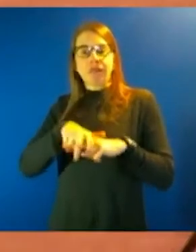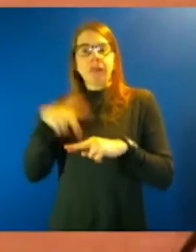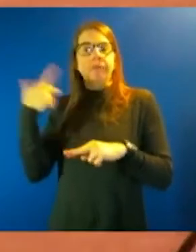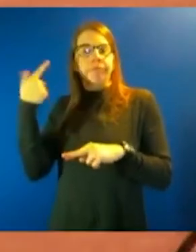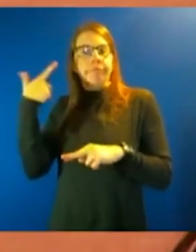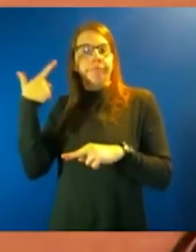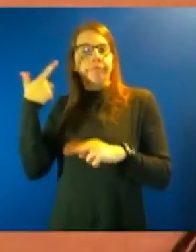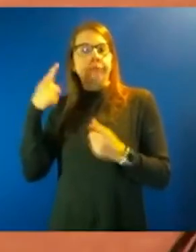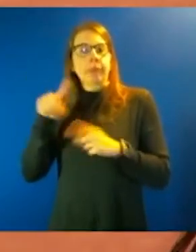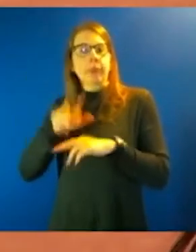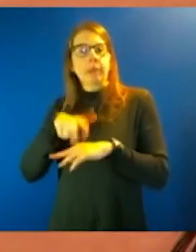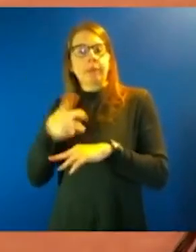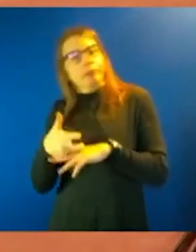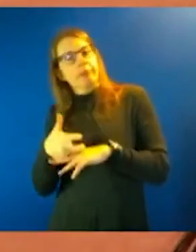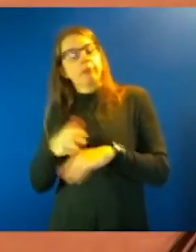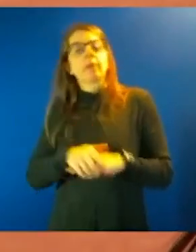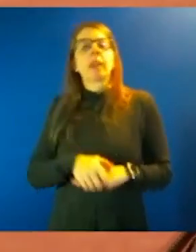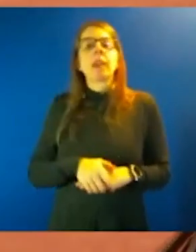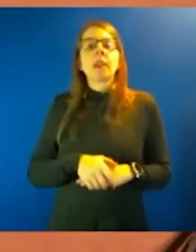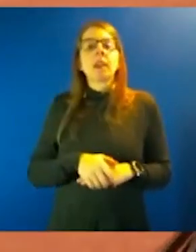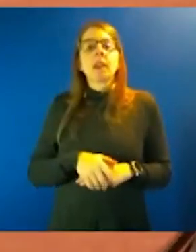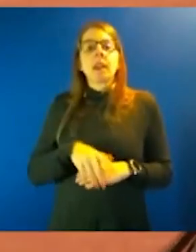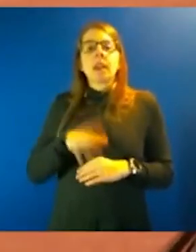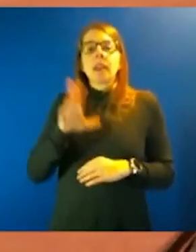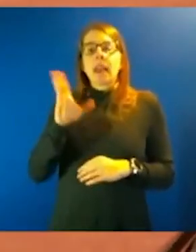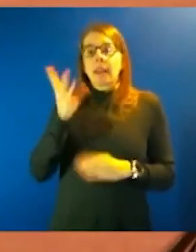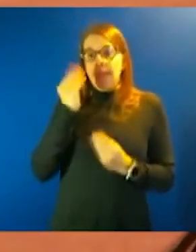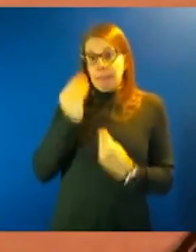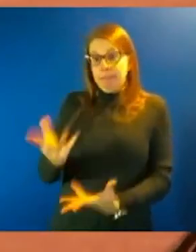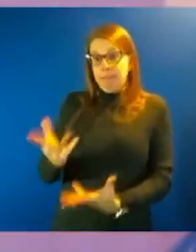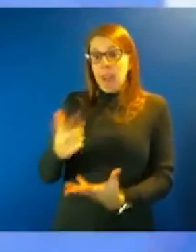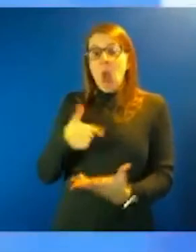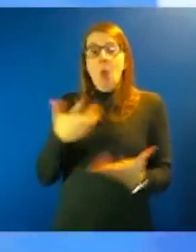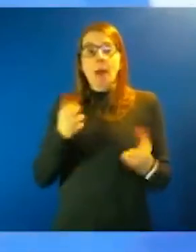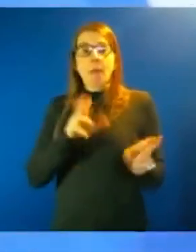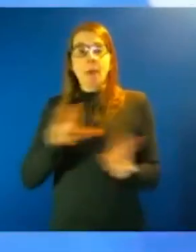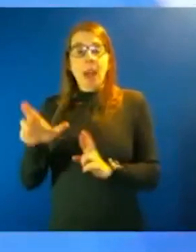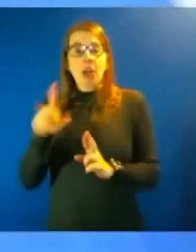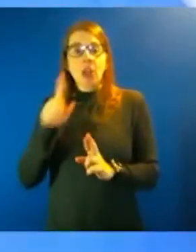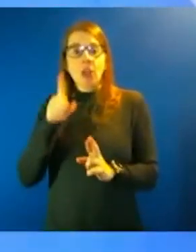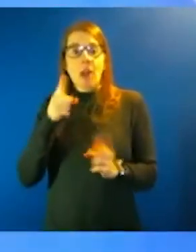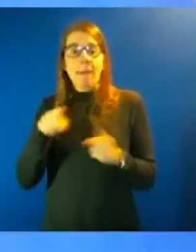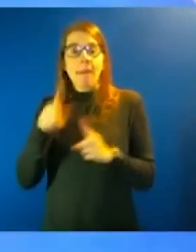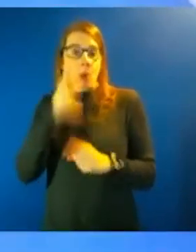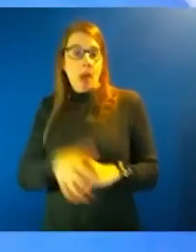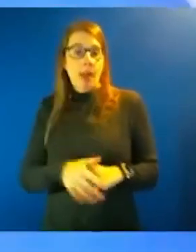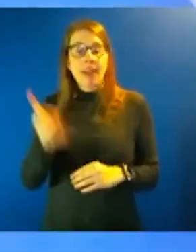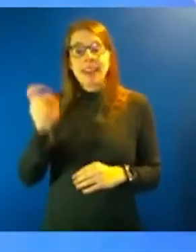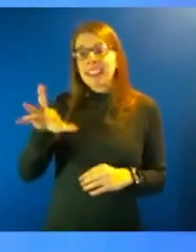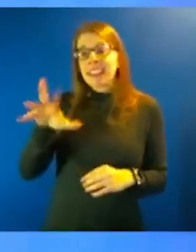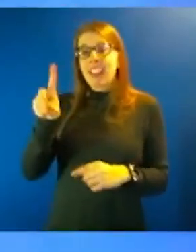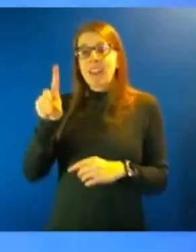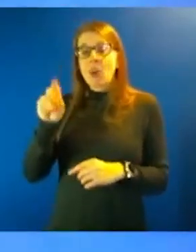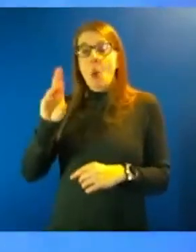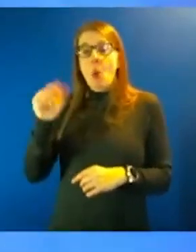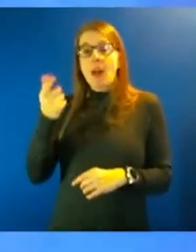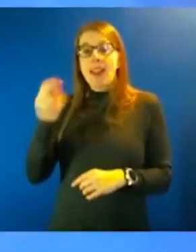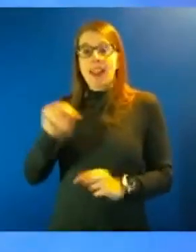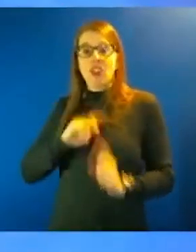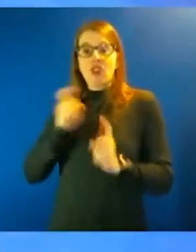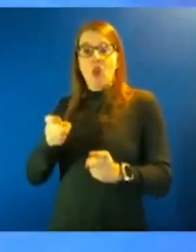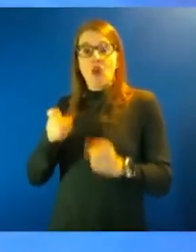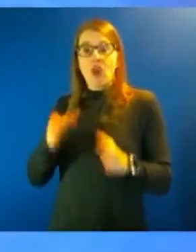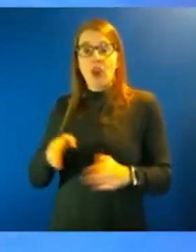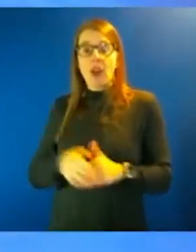And said, we just want to prepare you for what's going to happen. David, an organ donor, was about to give the